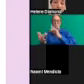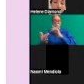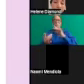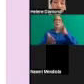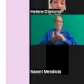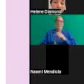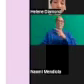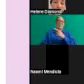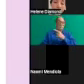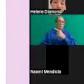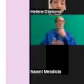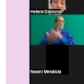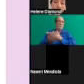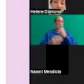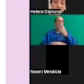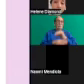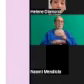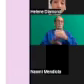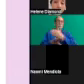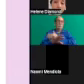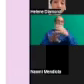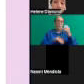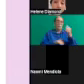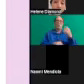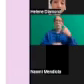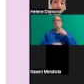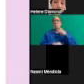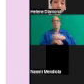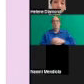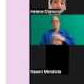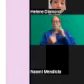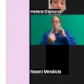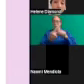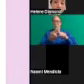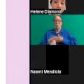the night before we left, they basically came to my parents and said, "Hey,